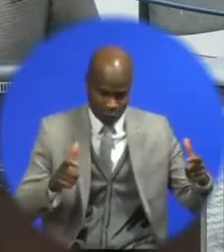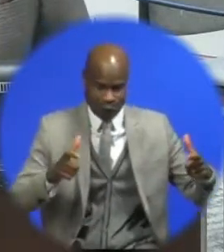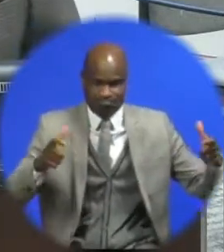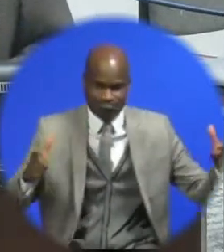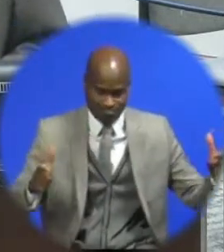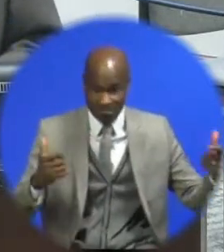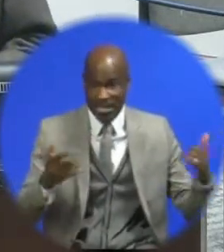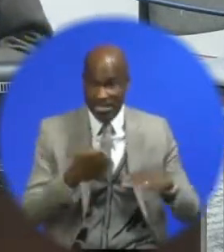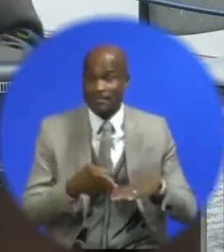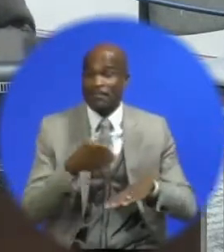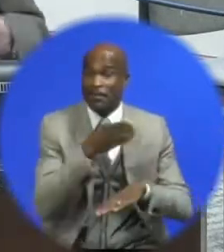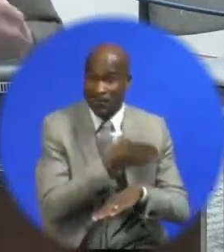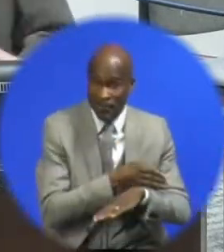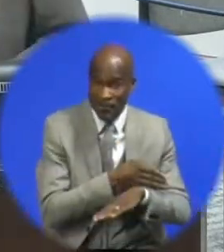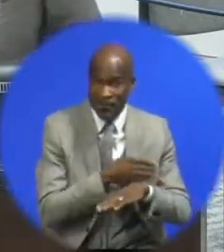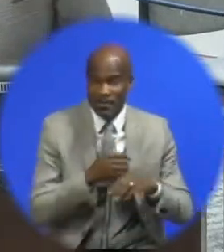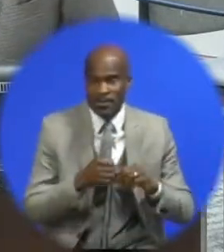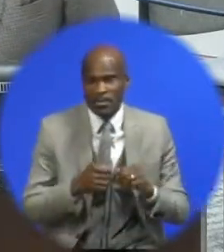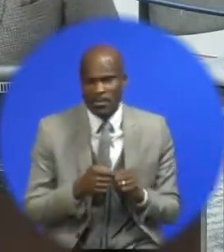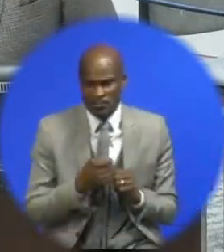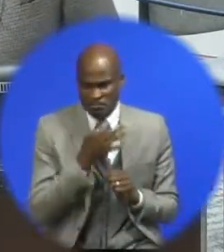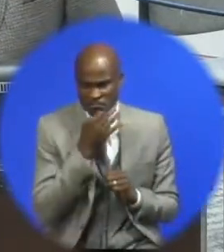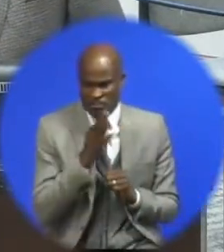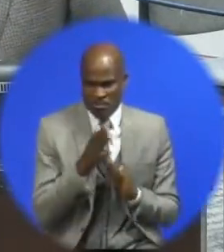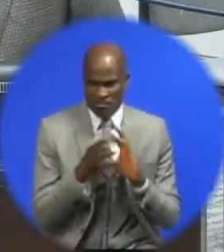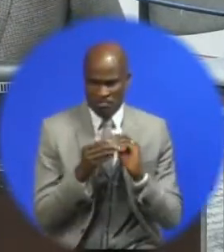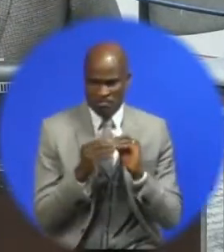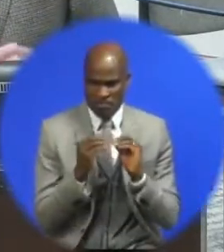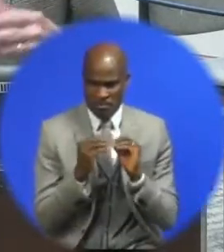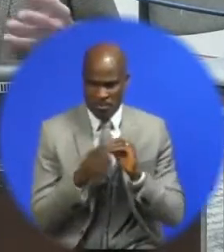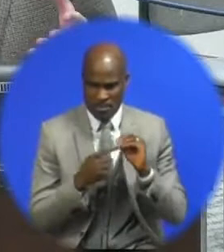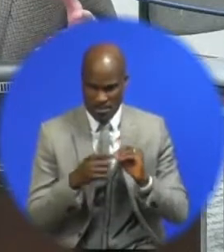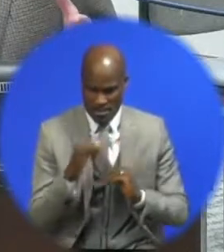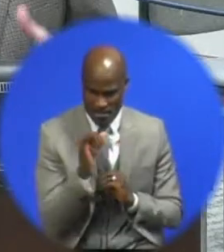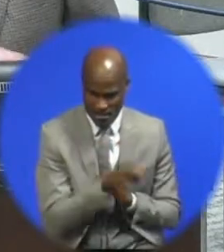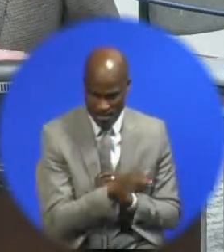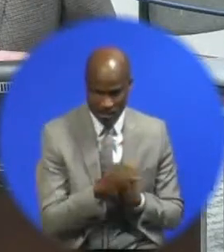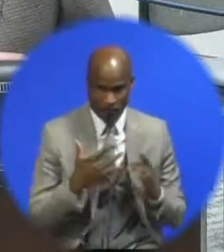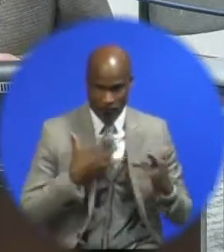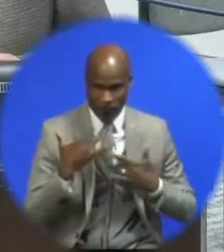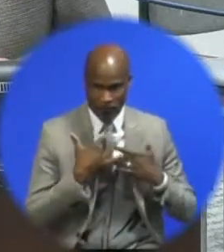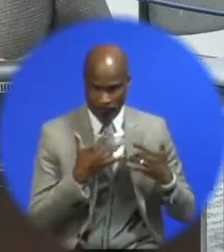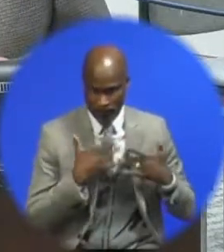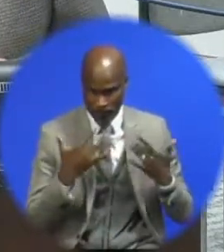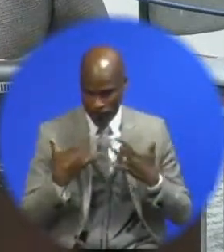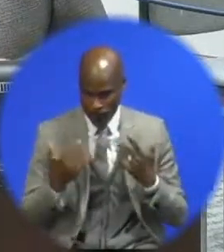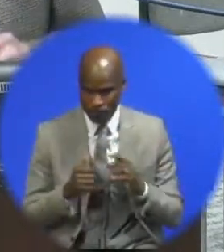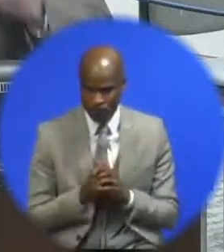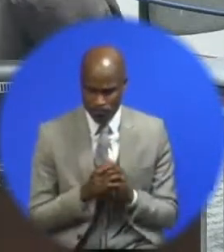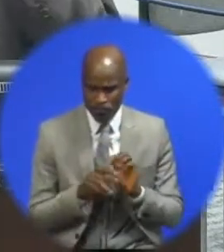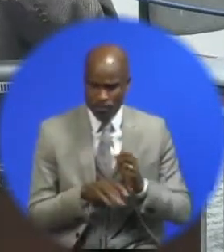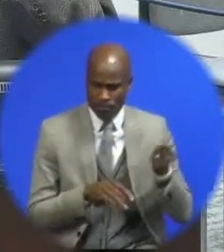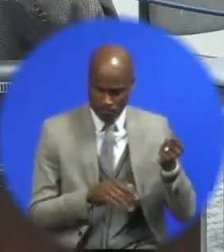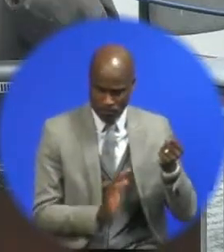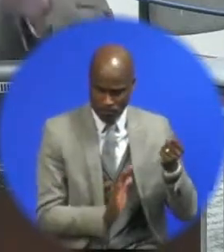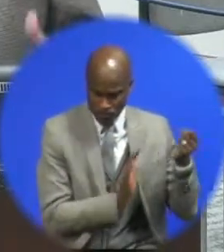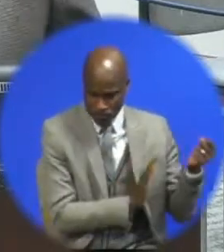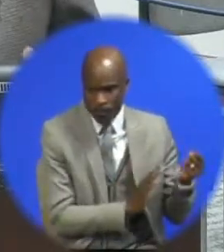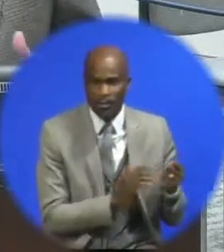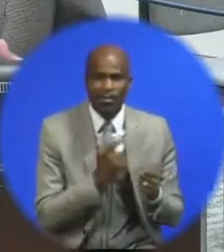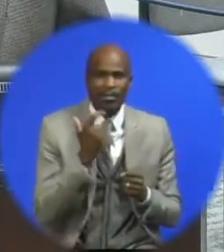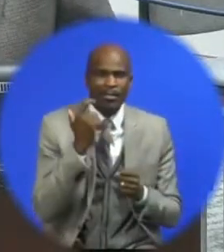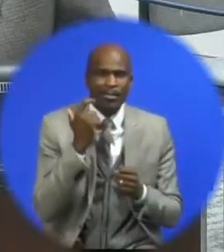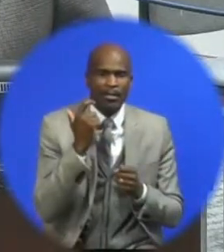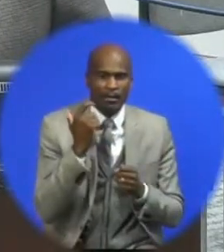And I'll talk a minute about some of the exciting things briefly that's going on there. But we had a board meeting a little bit more than a